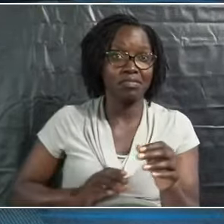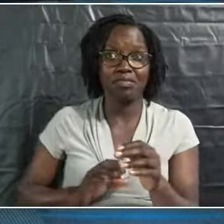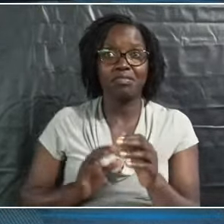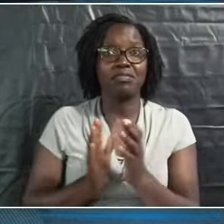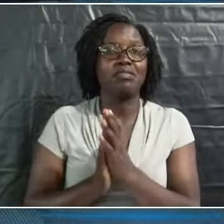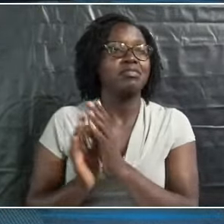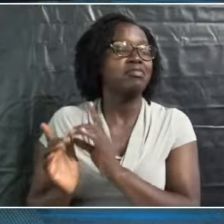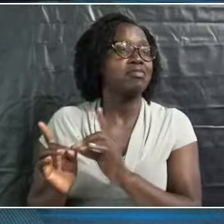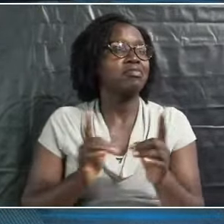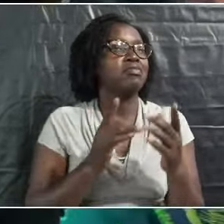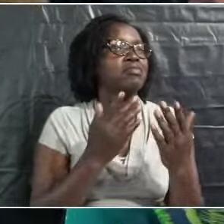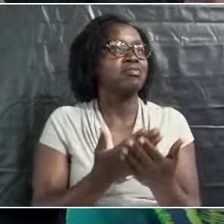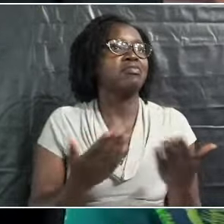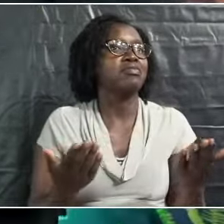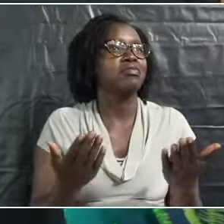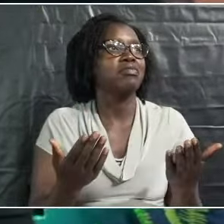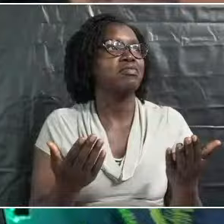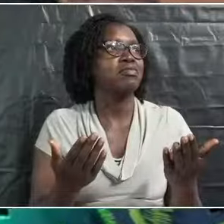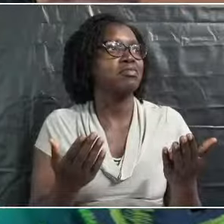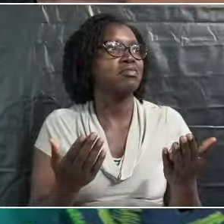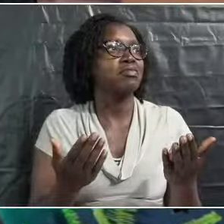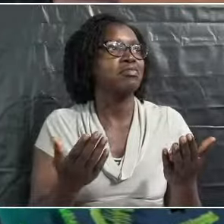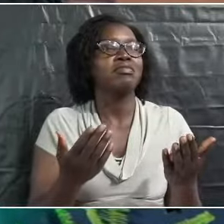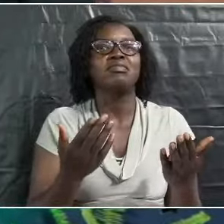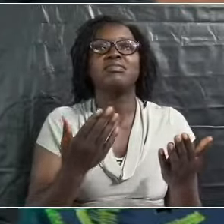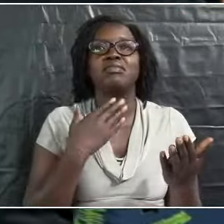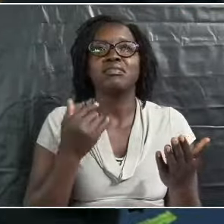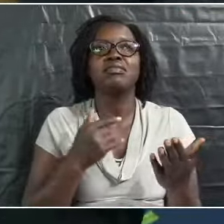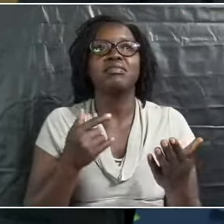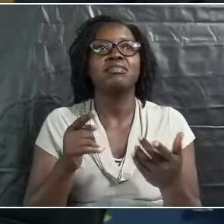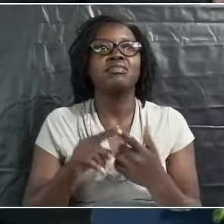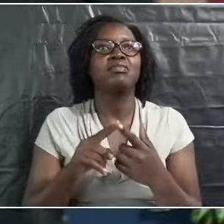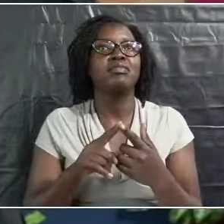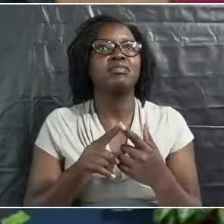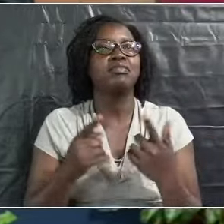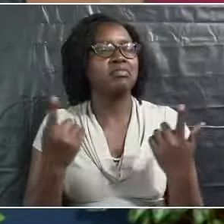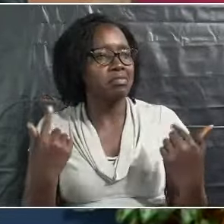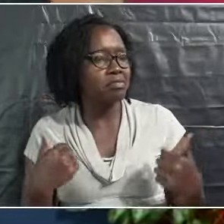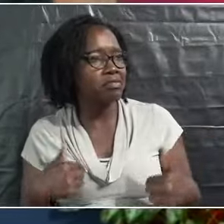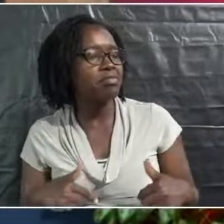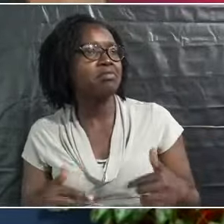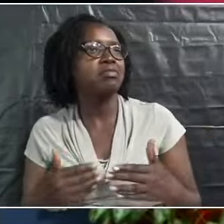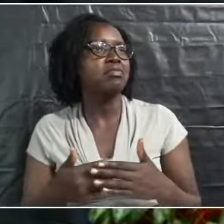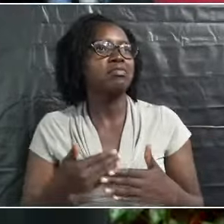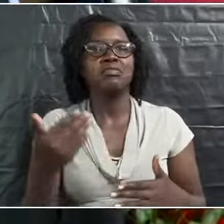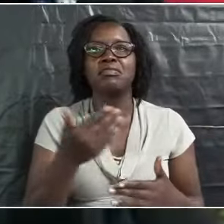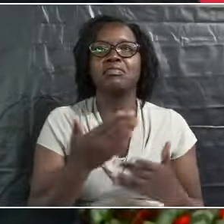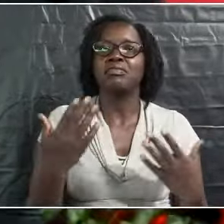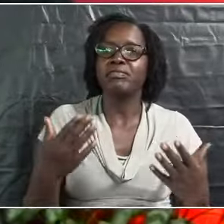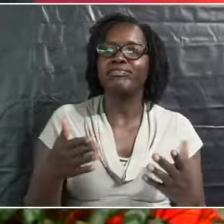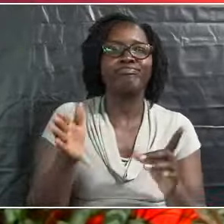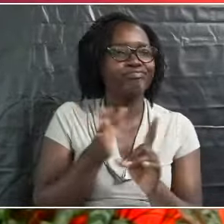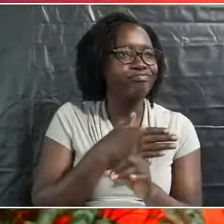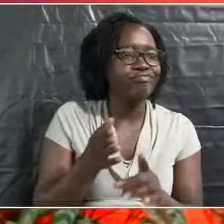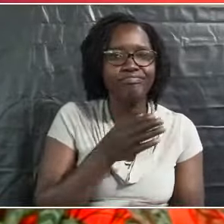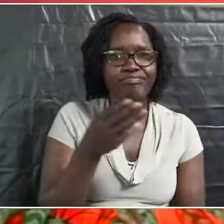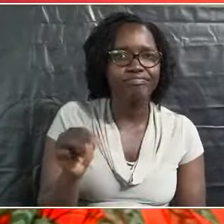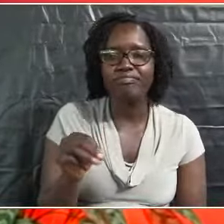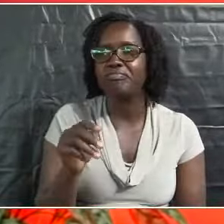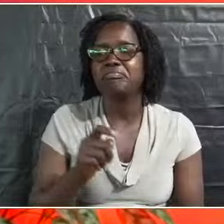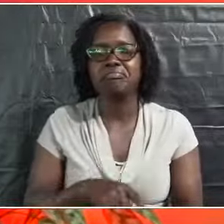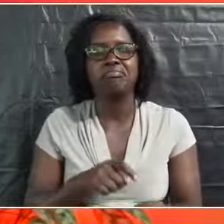earth, one of the things I would have really wanted to do was to parade it all before people, to wow them. Look, when